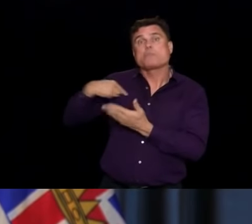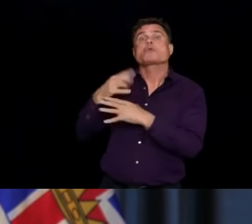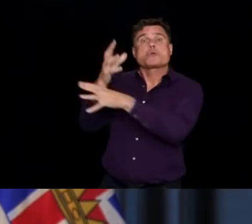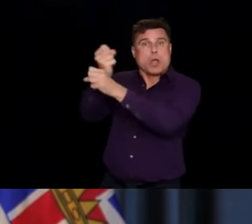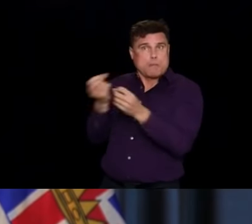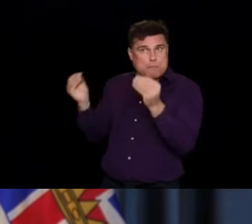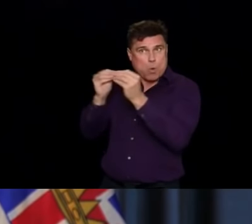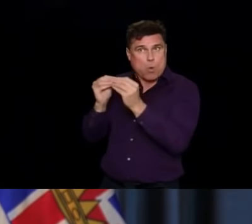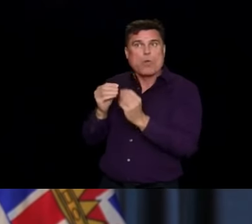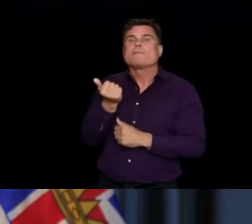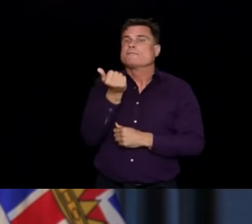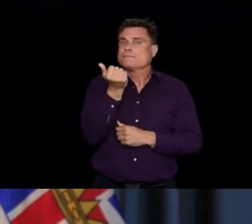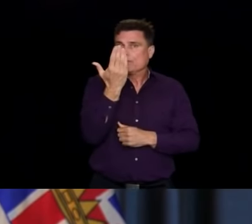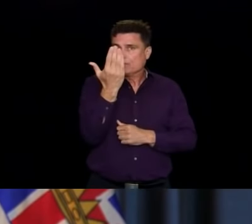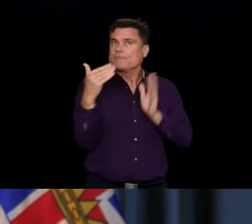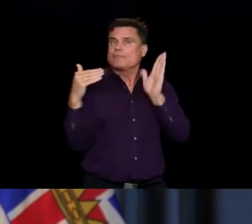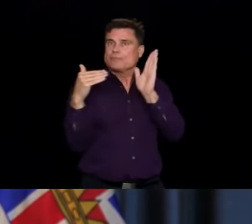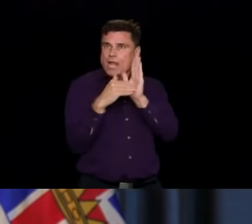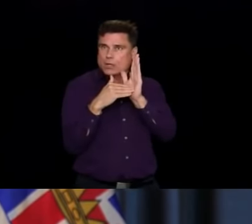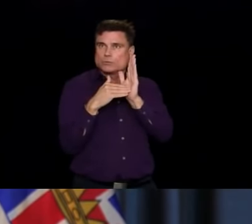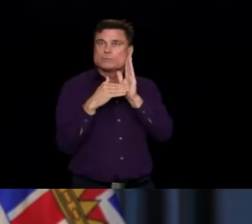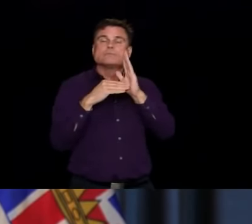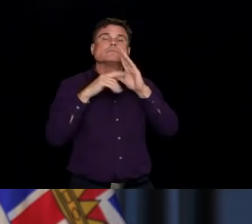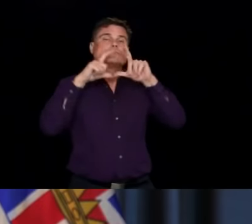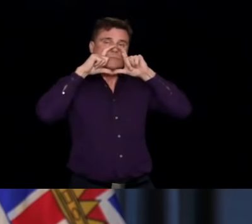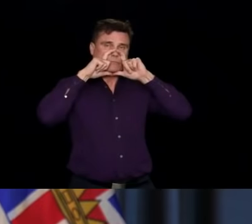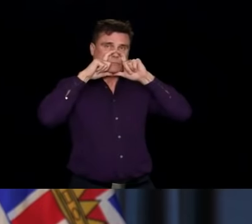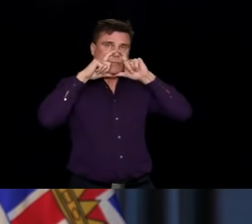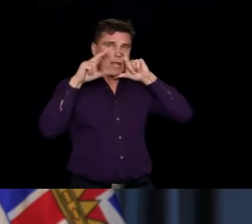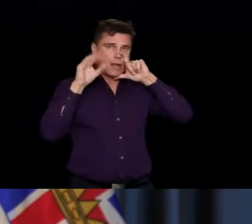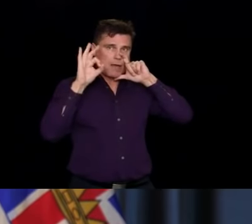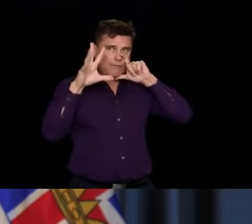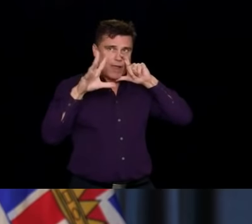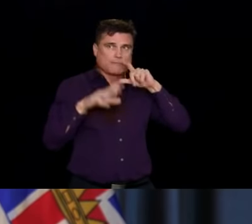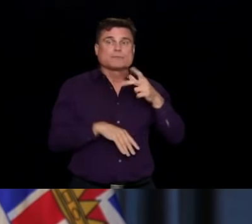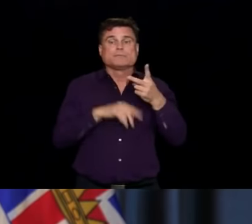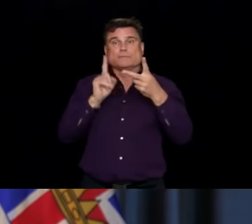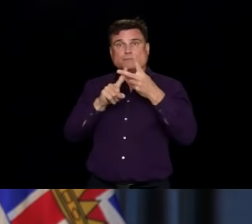following: 15,342 N95 or equivalent respirators,